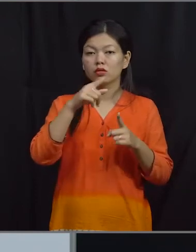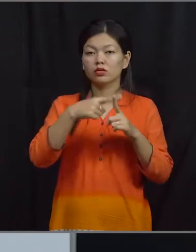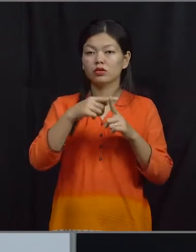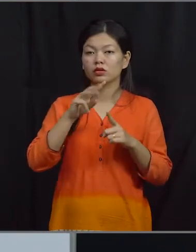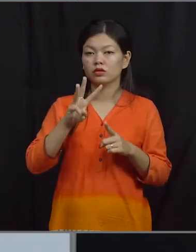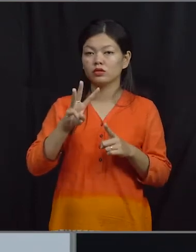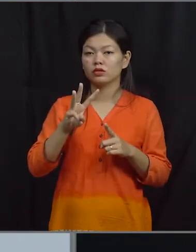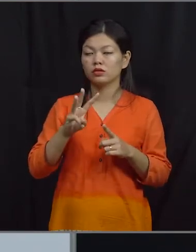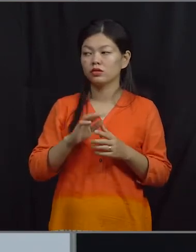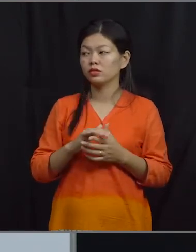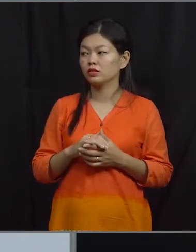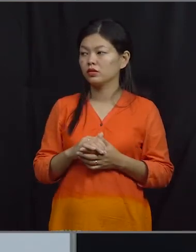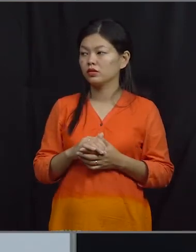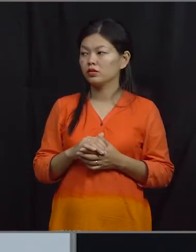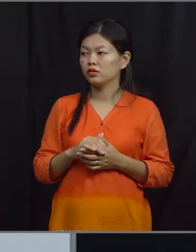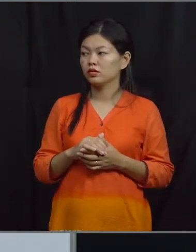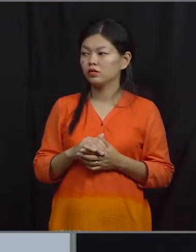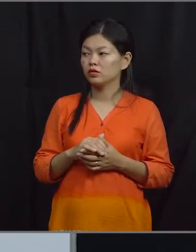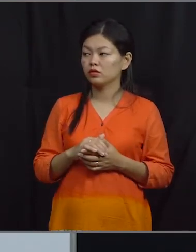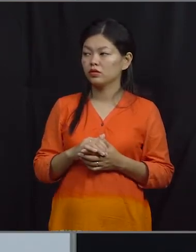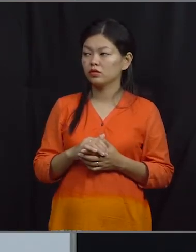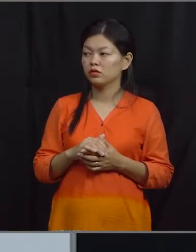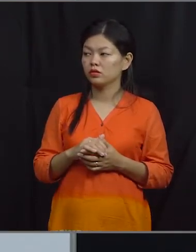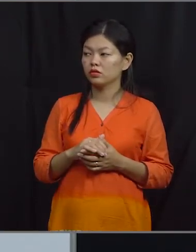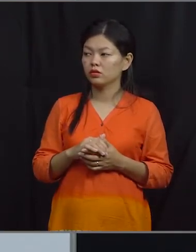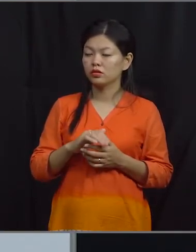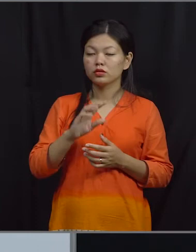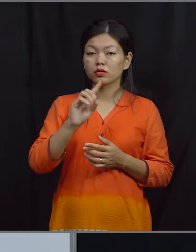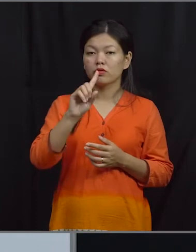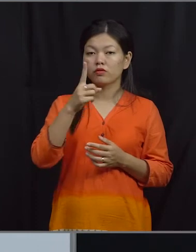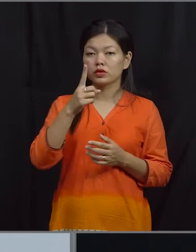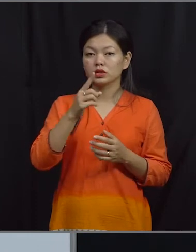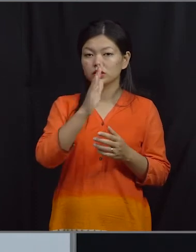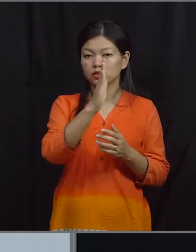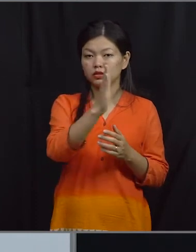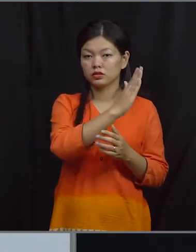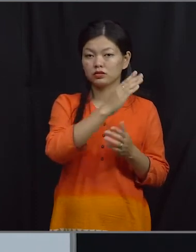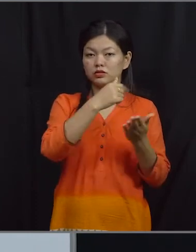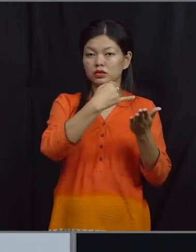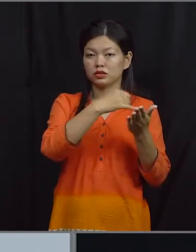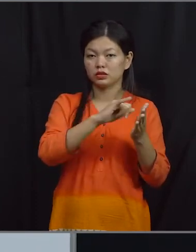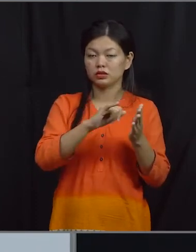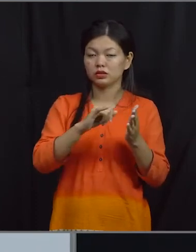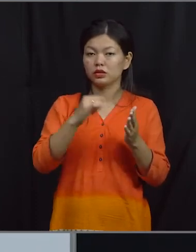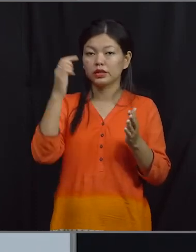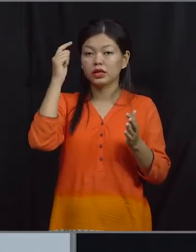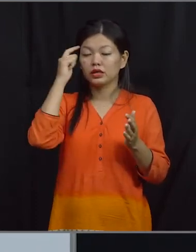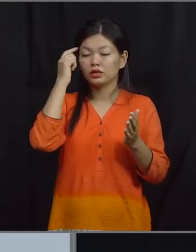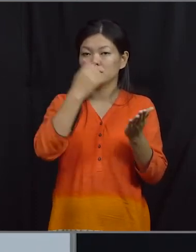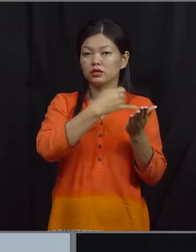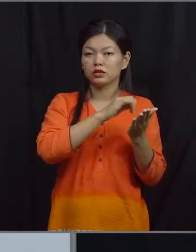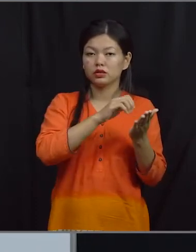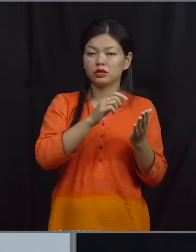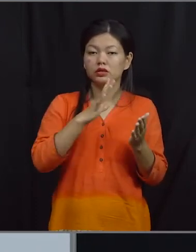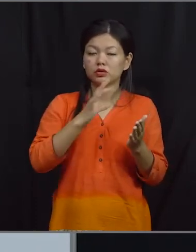for this element, you delete this row and column, we get this 4. So, 2 minus 1. So, that is